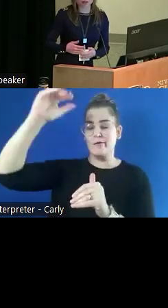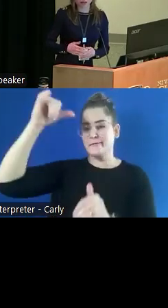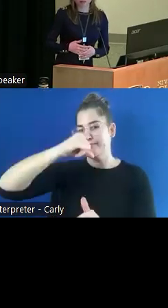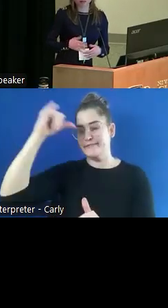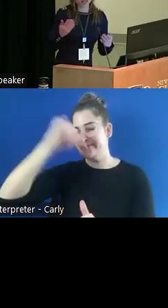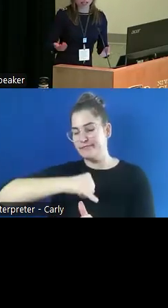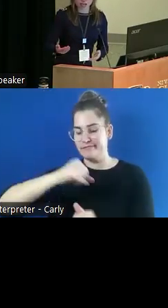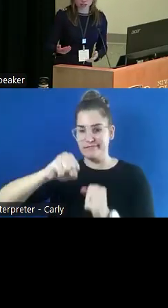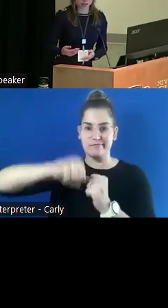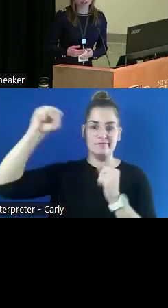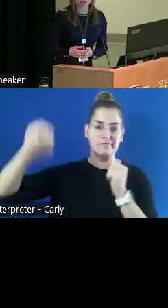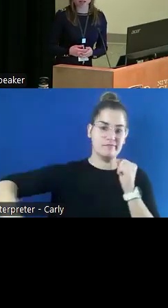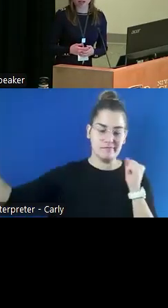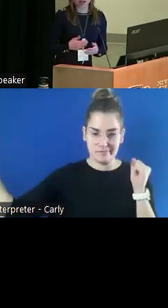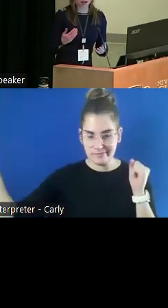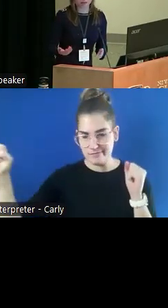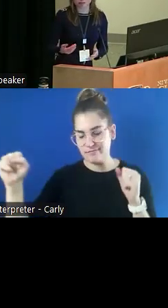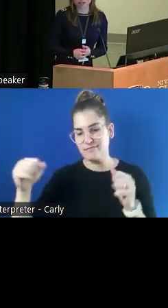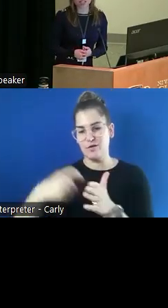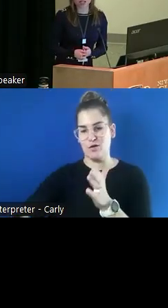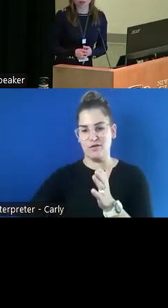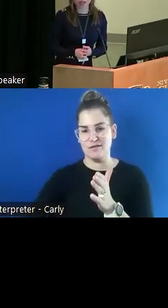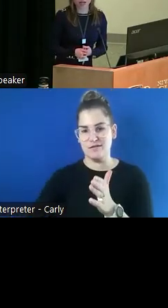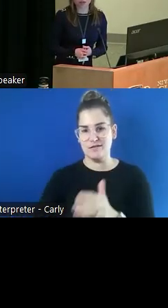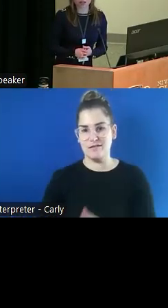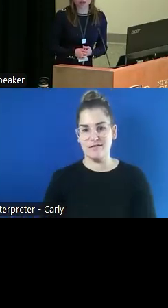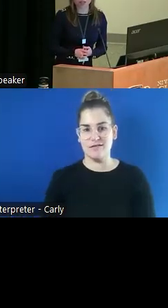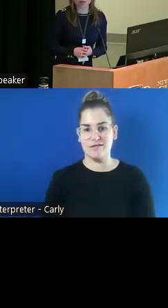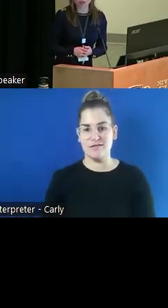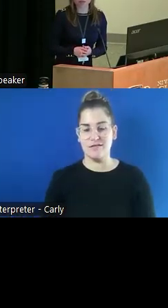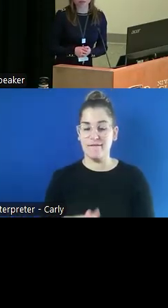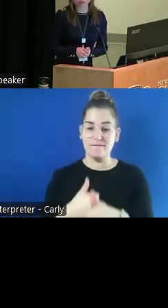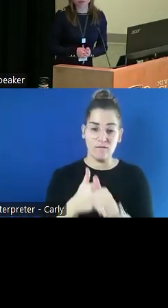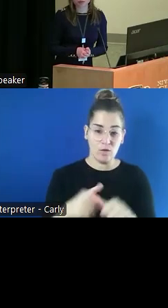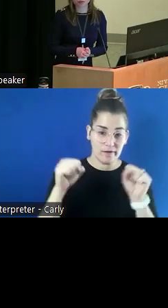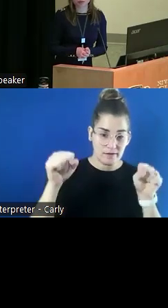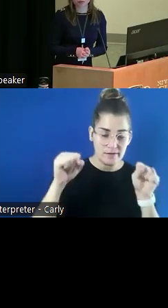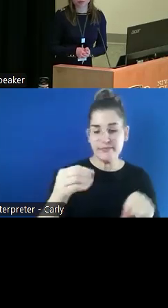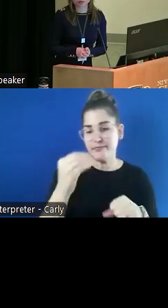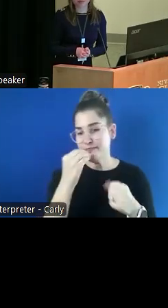of eating healthy, sticking with an exercise regime.